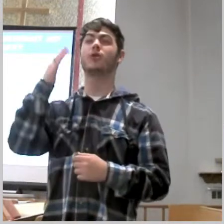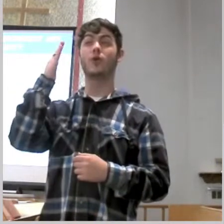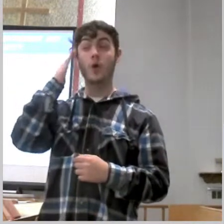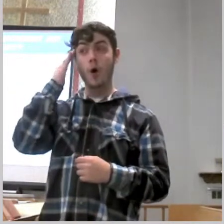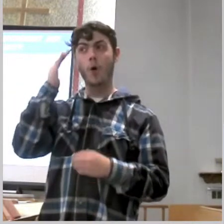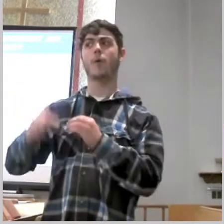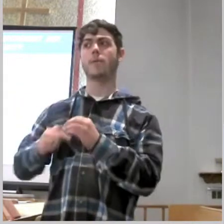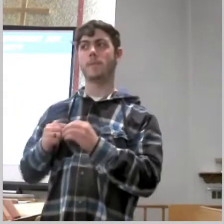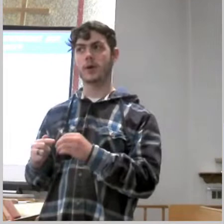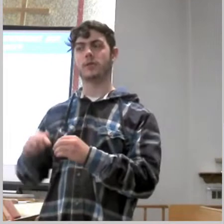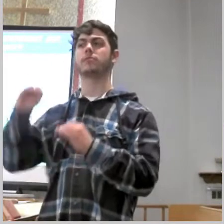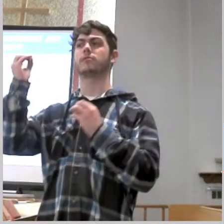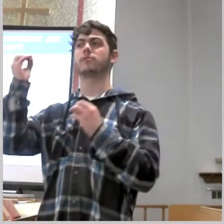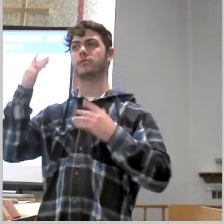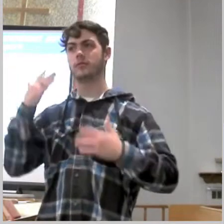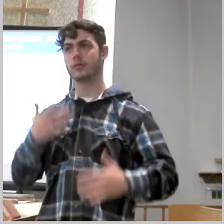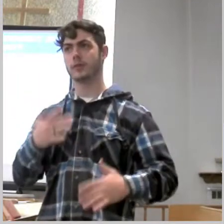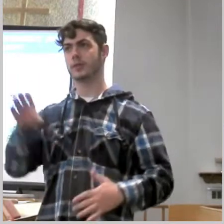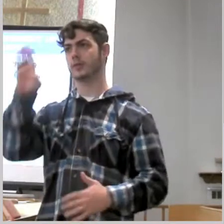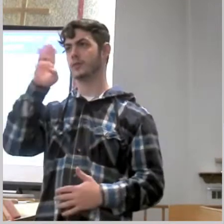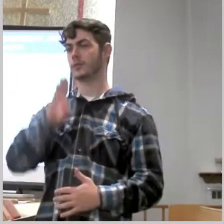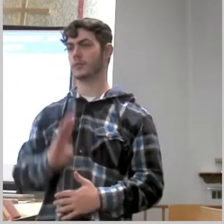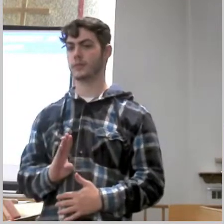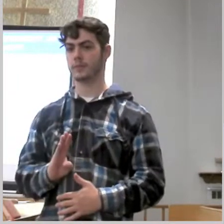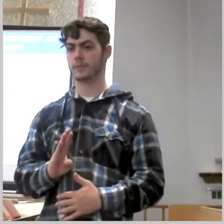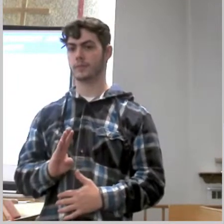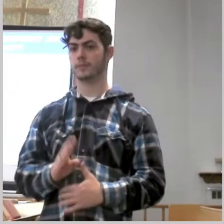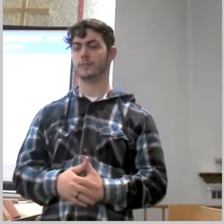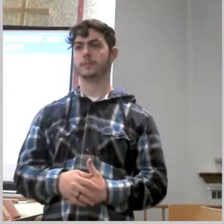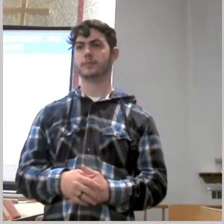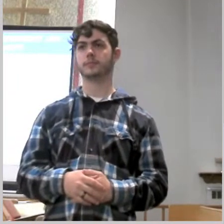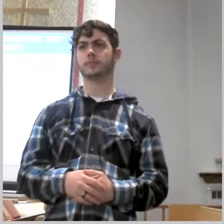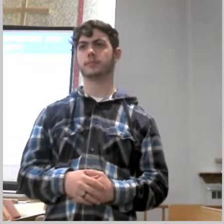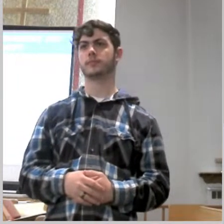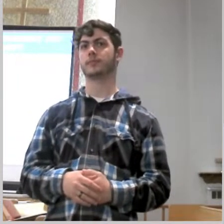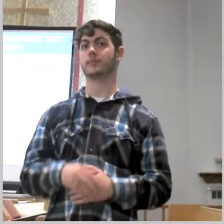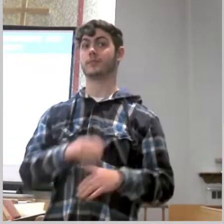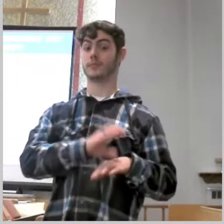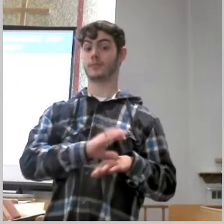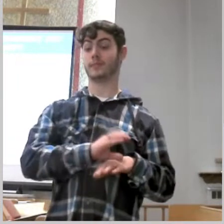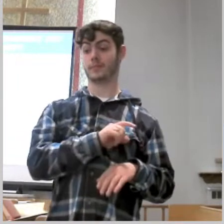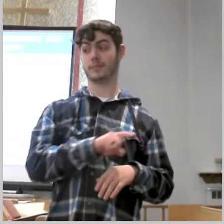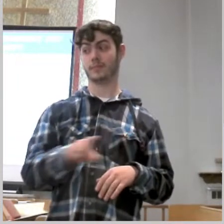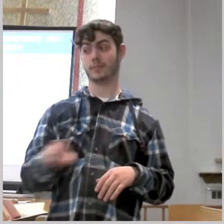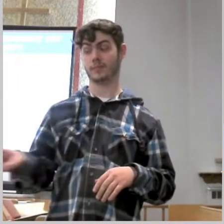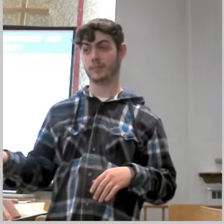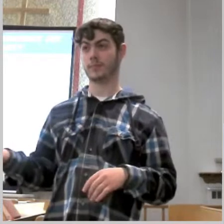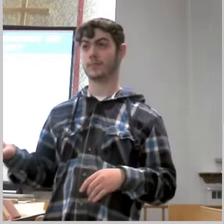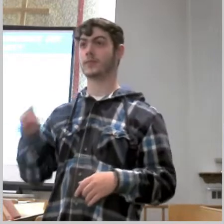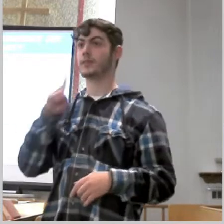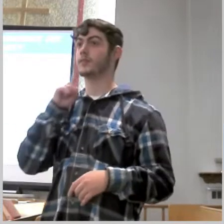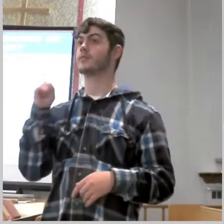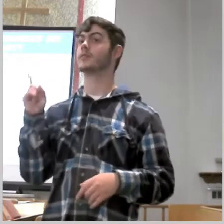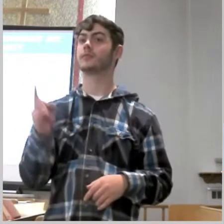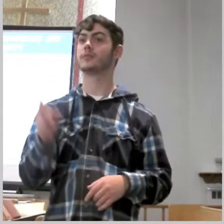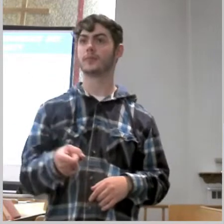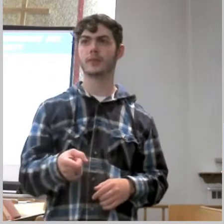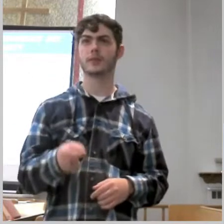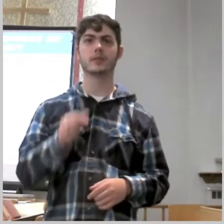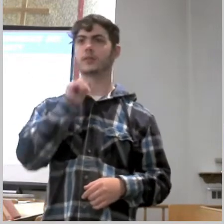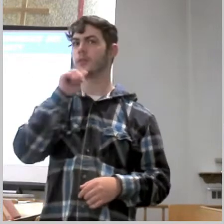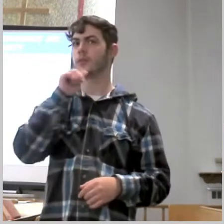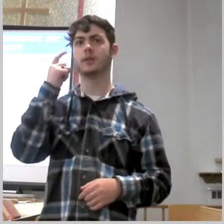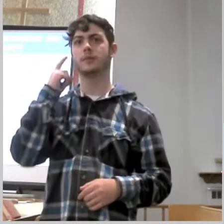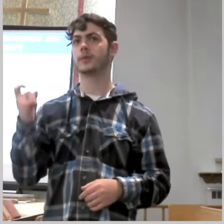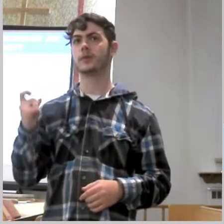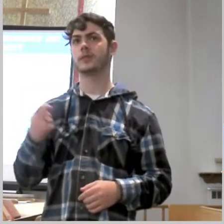of God. There was a response. These churches didn't give out of an obligation, out of a